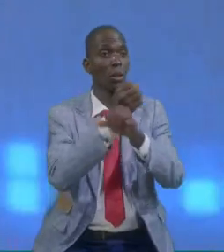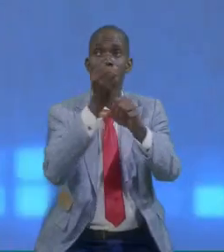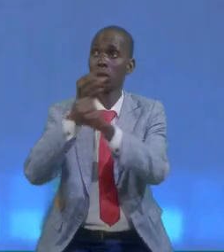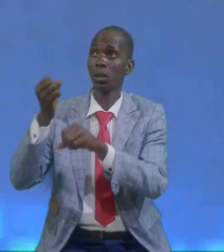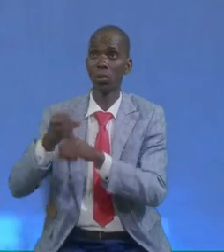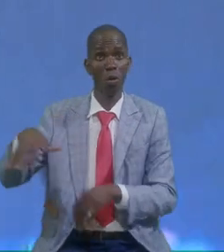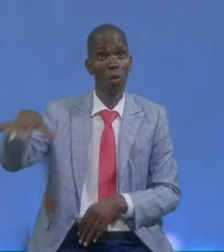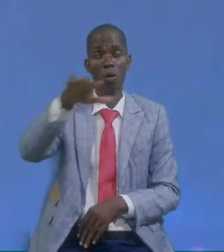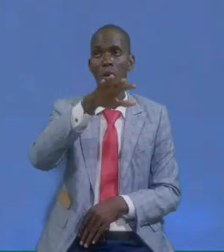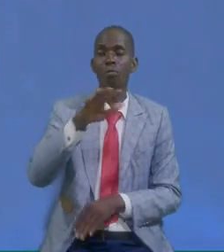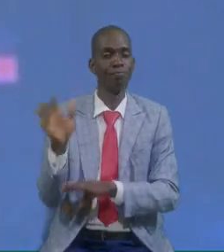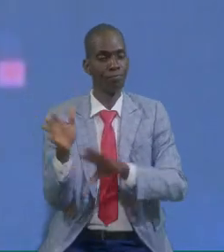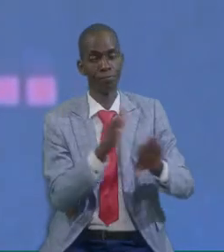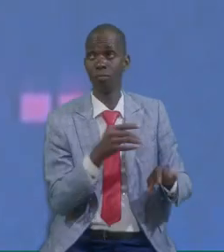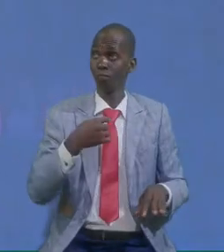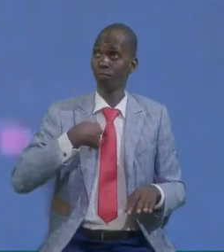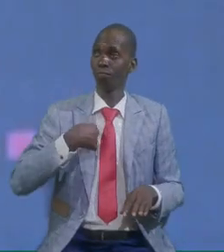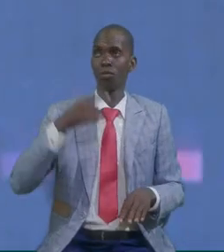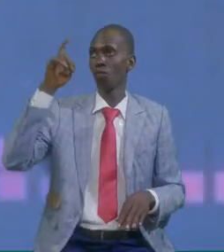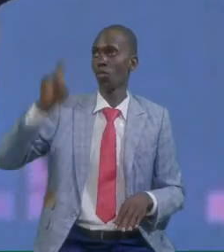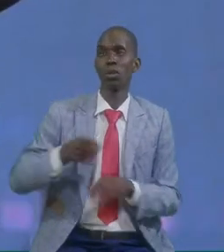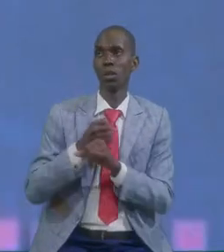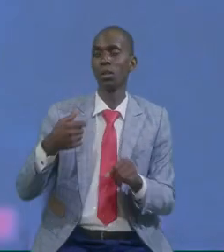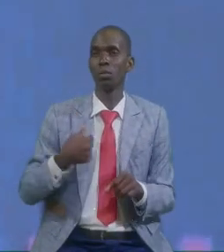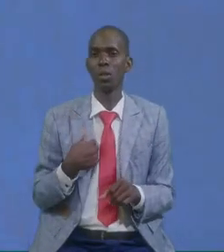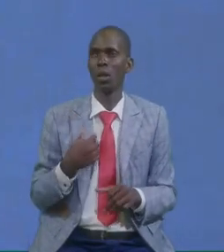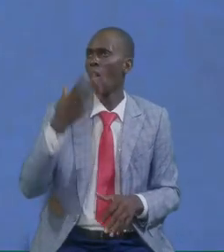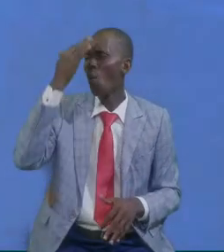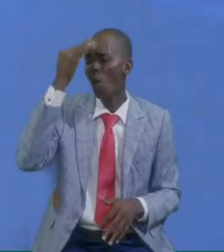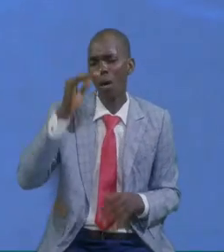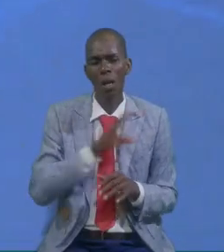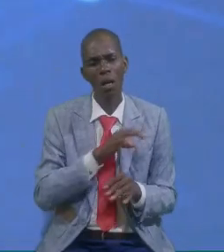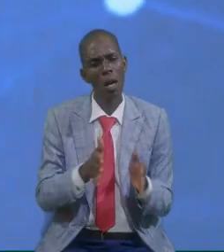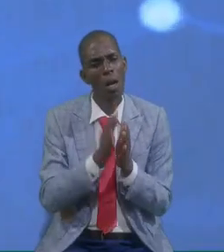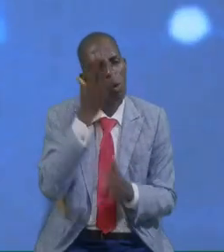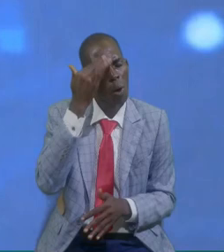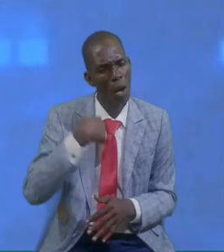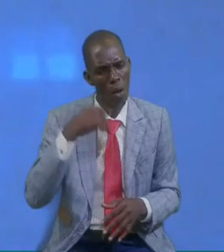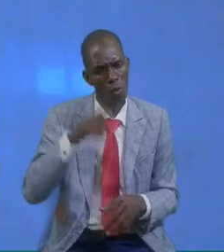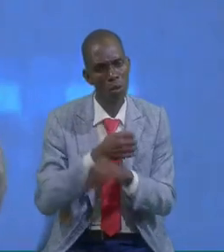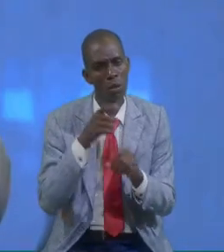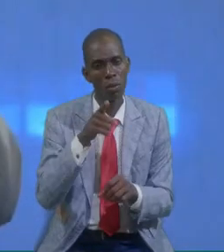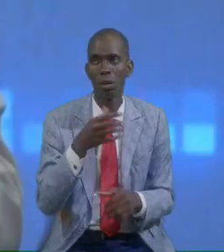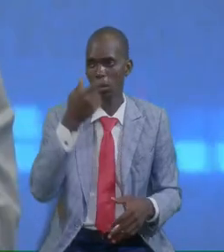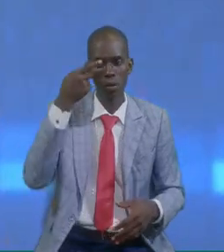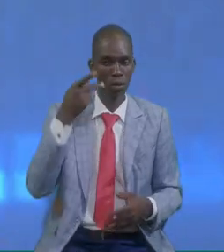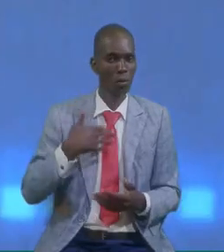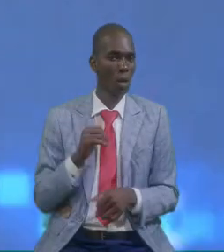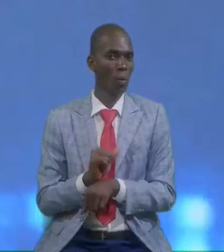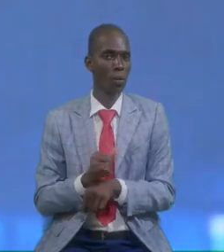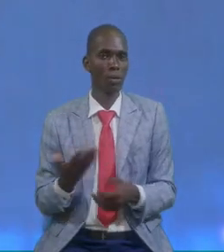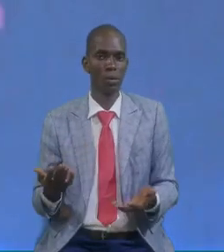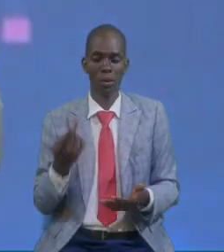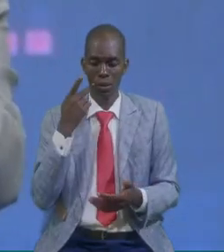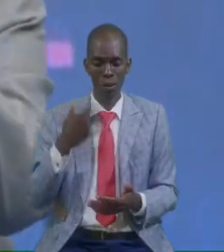me. And he says, why? Look at my marriage. Marriage doesn't come in here. Money